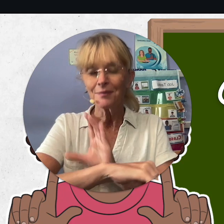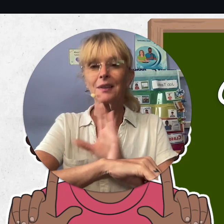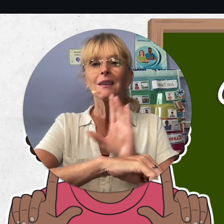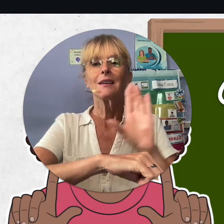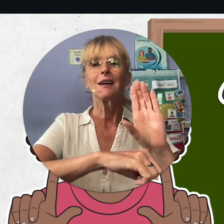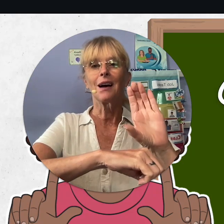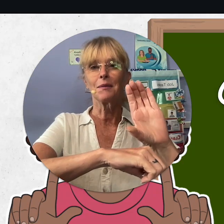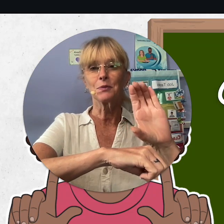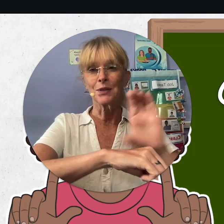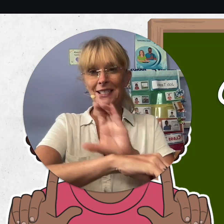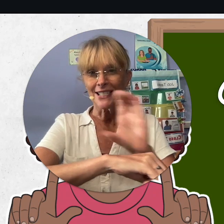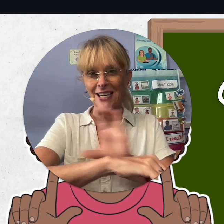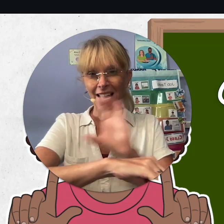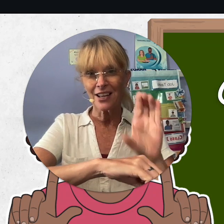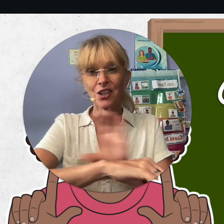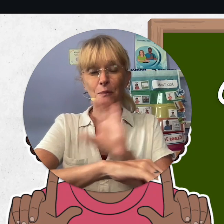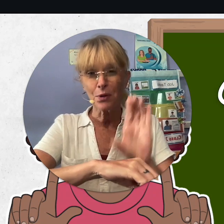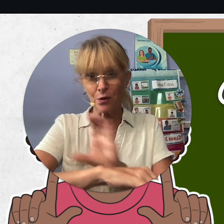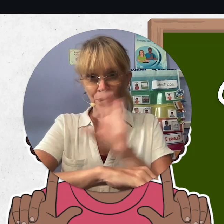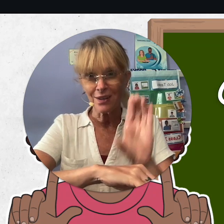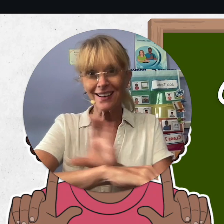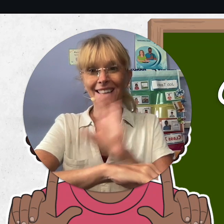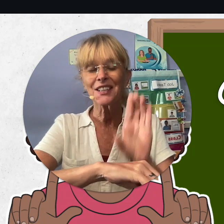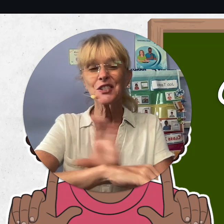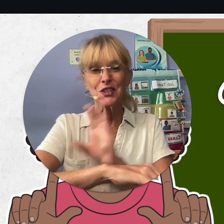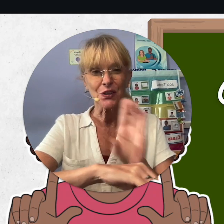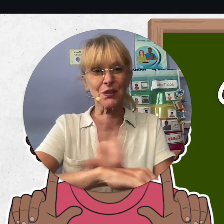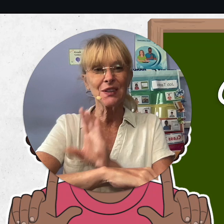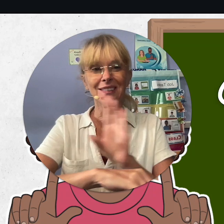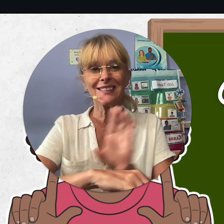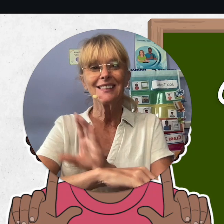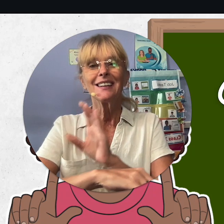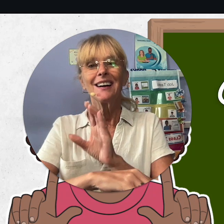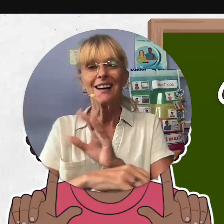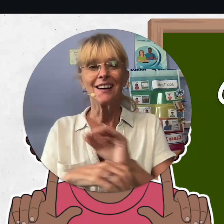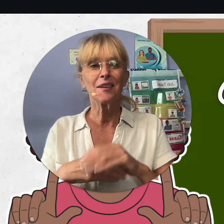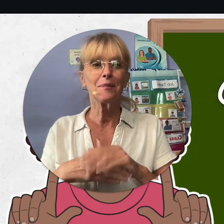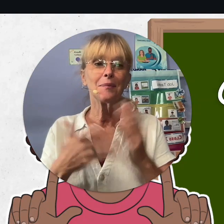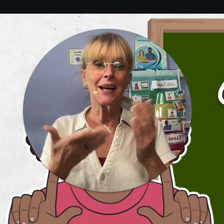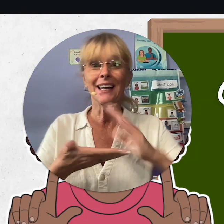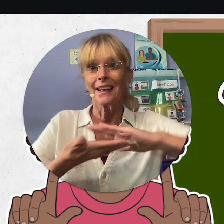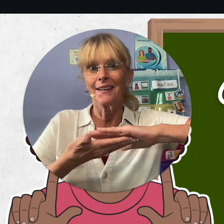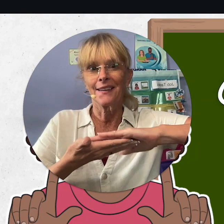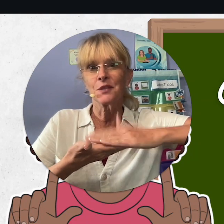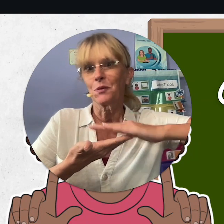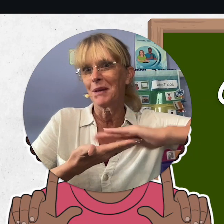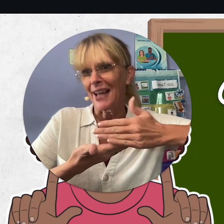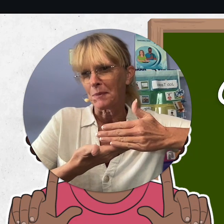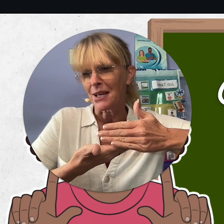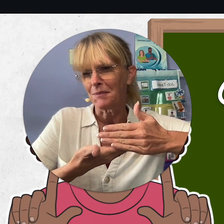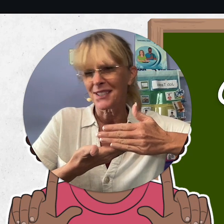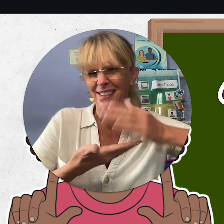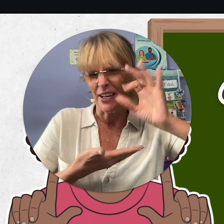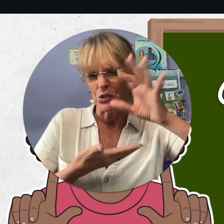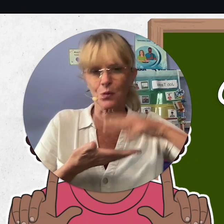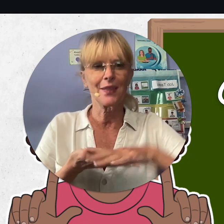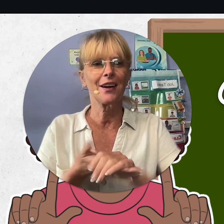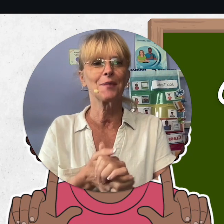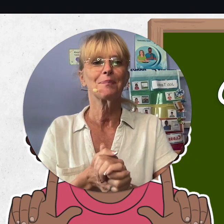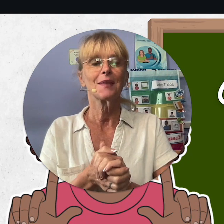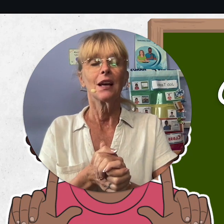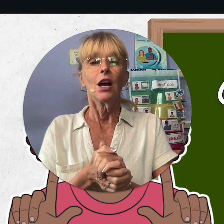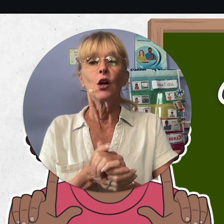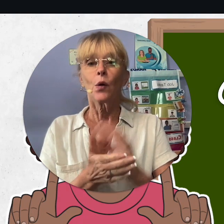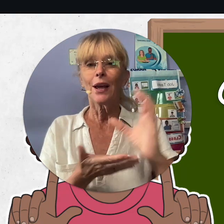computer with a C hand, computer, like in a circle, and this would be laptop, just the extra one